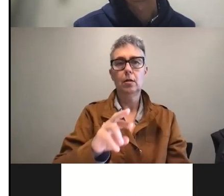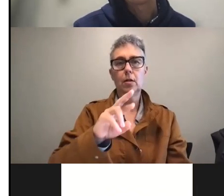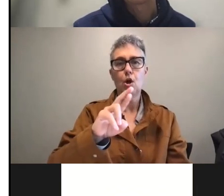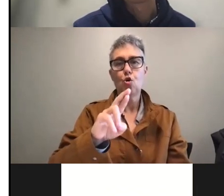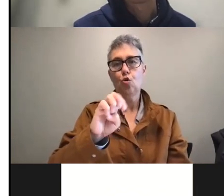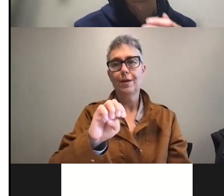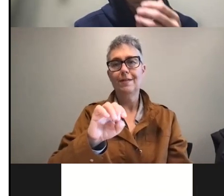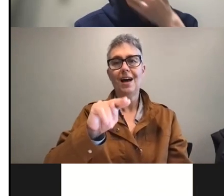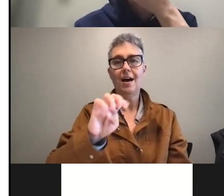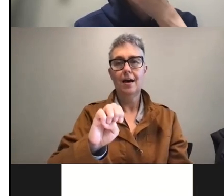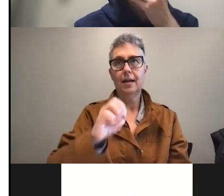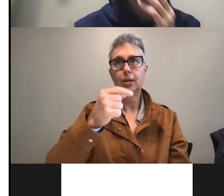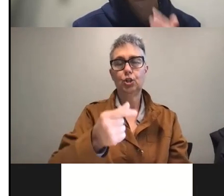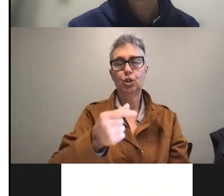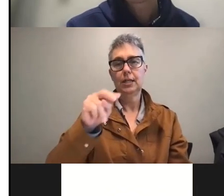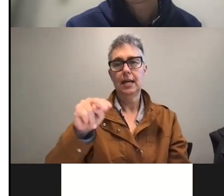address this task, right?